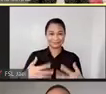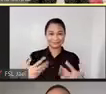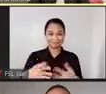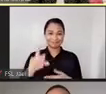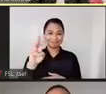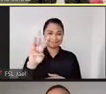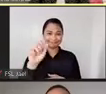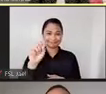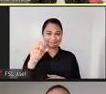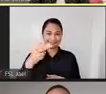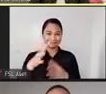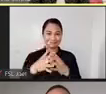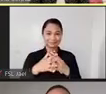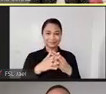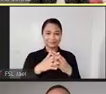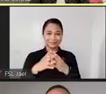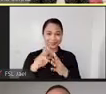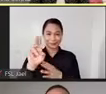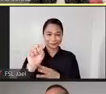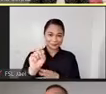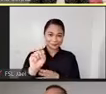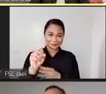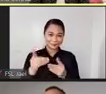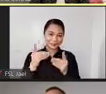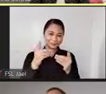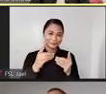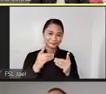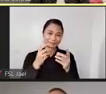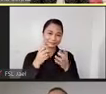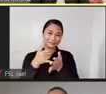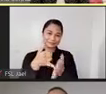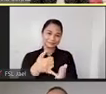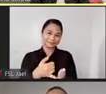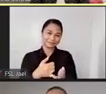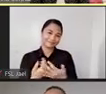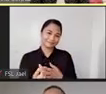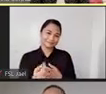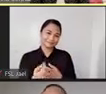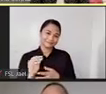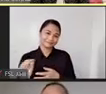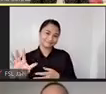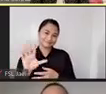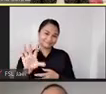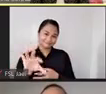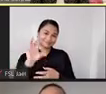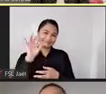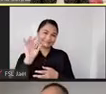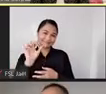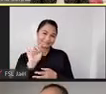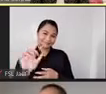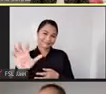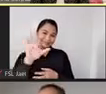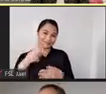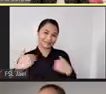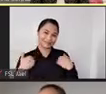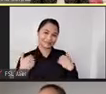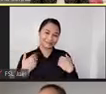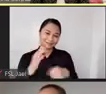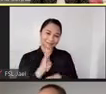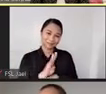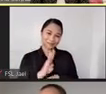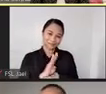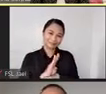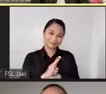Asia's young business leaders in 2014. He was also conferred by the University of Santo Tomas, Manila, as